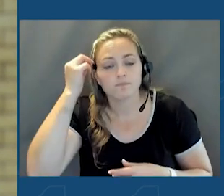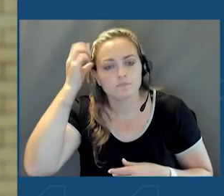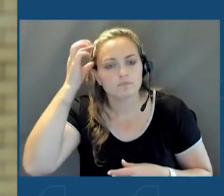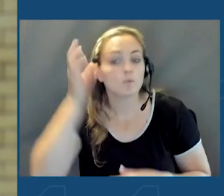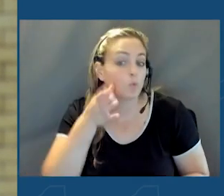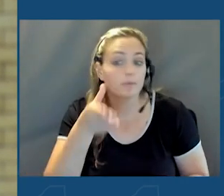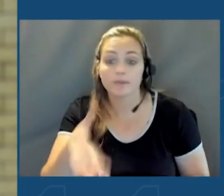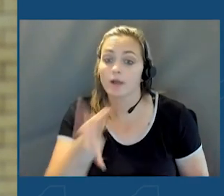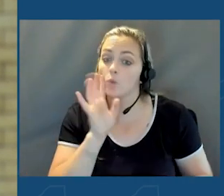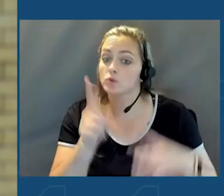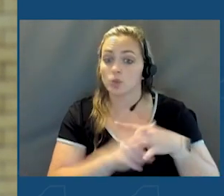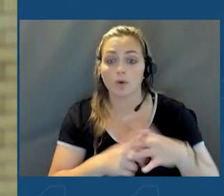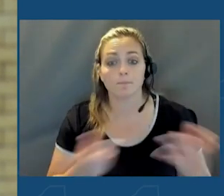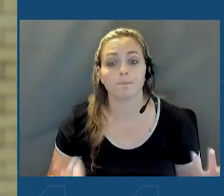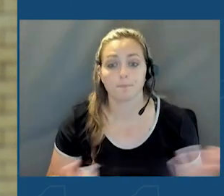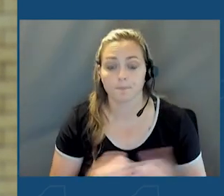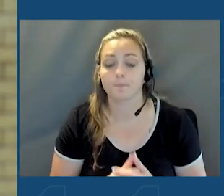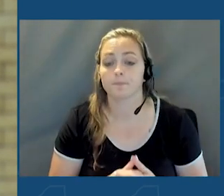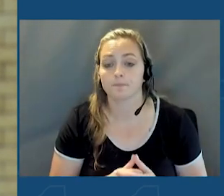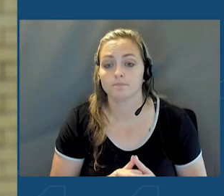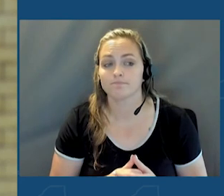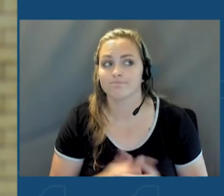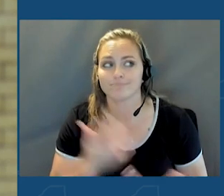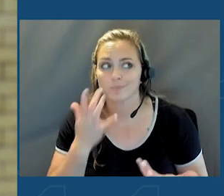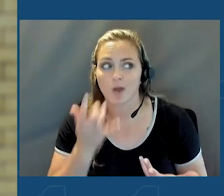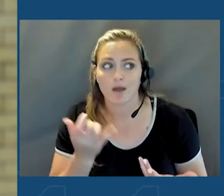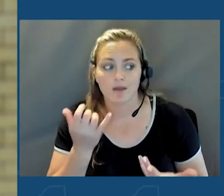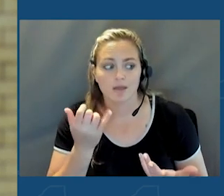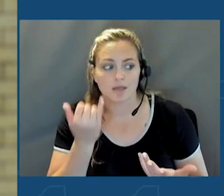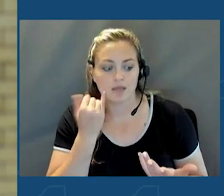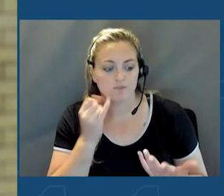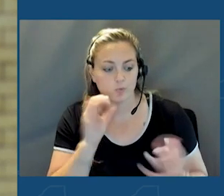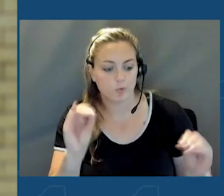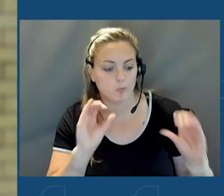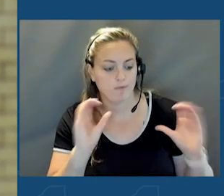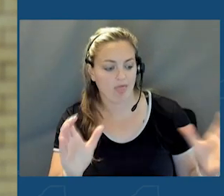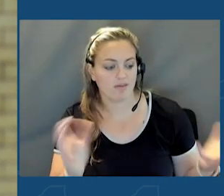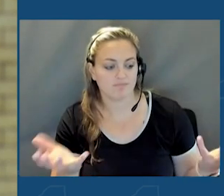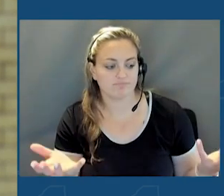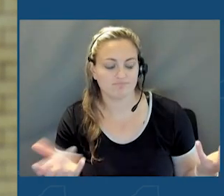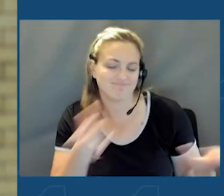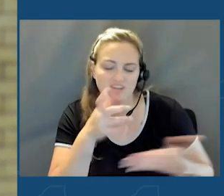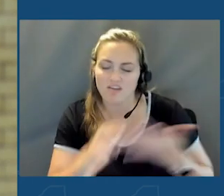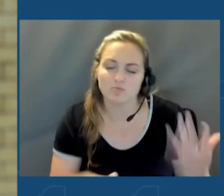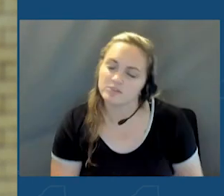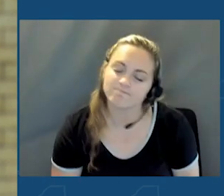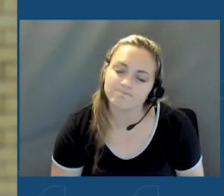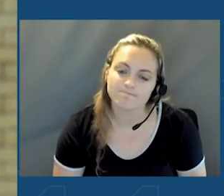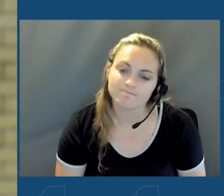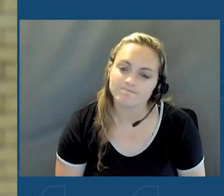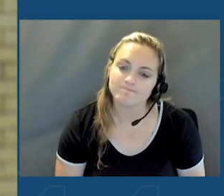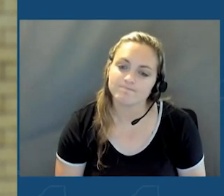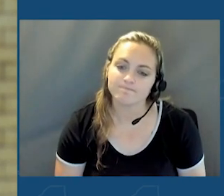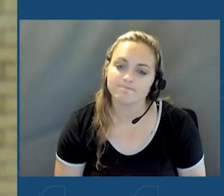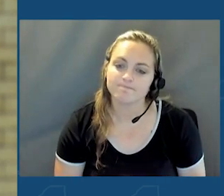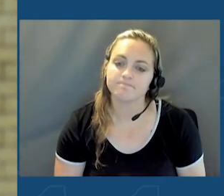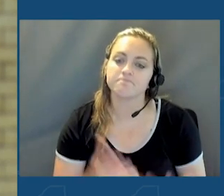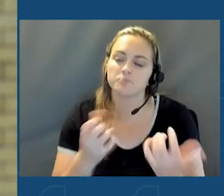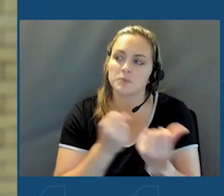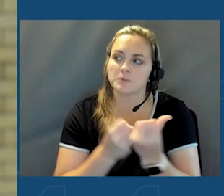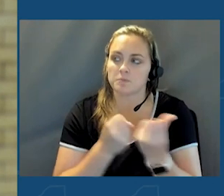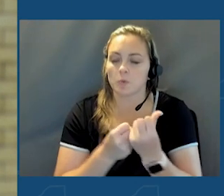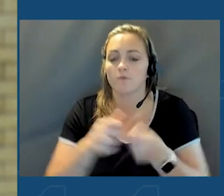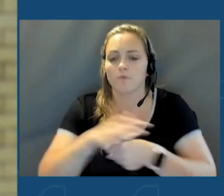up. Because doing nothing is not an option any longer. And I want support from the local